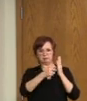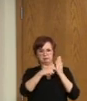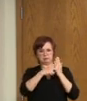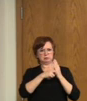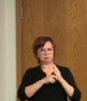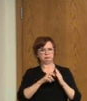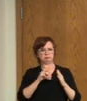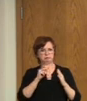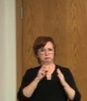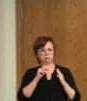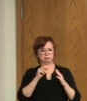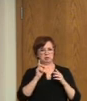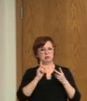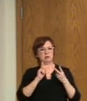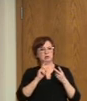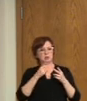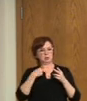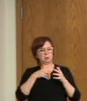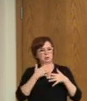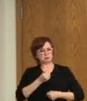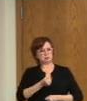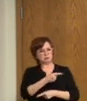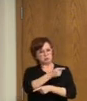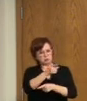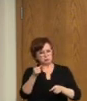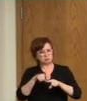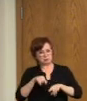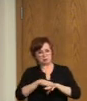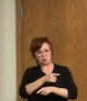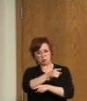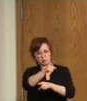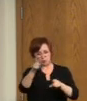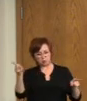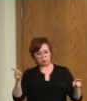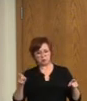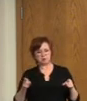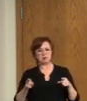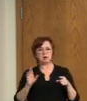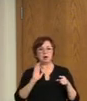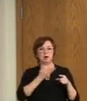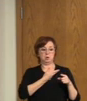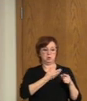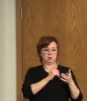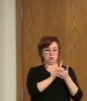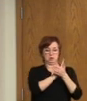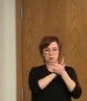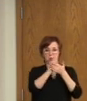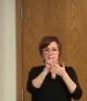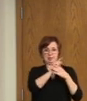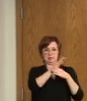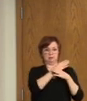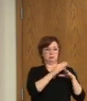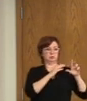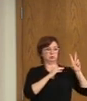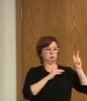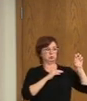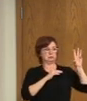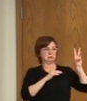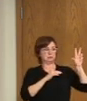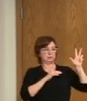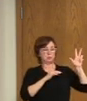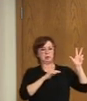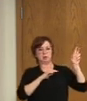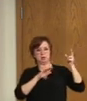compliance, and as Dr. Shahab addressed, our weekly 7-day average went from 263 down to 217